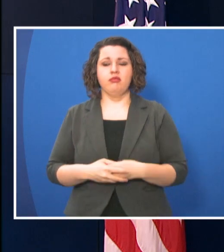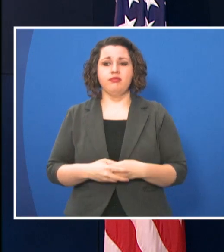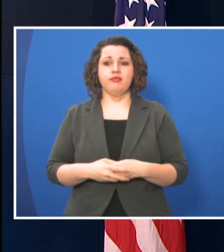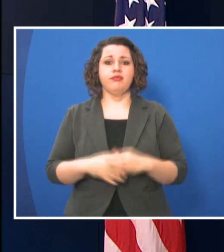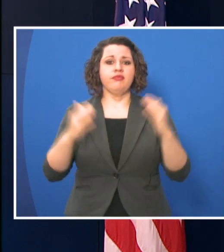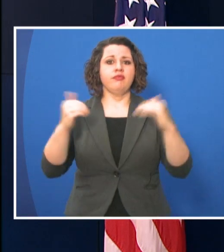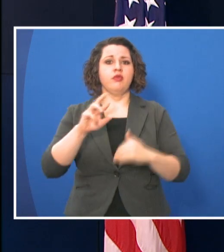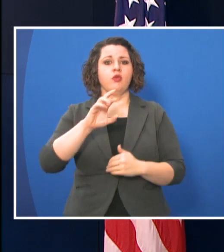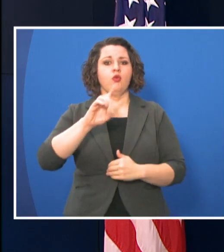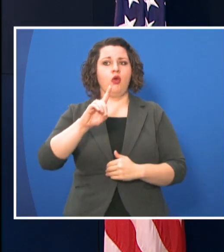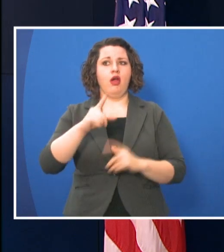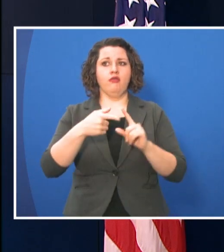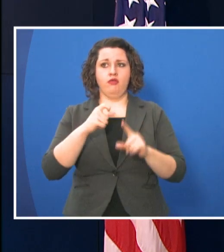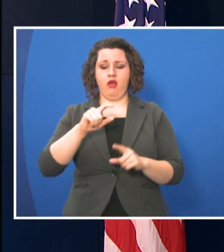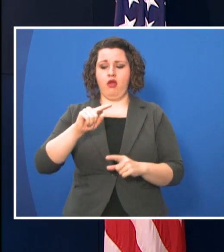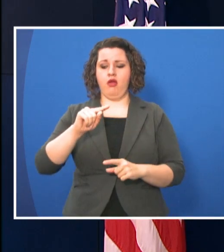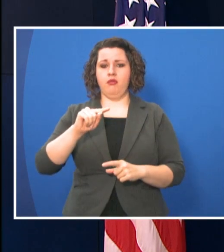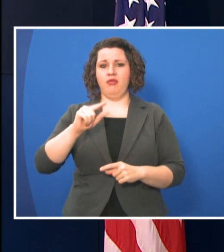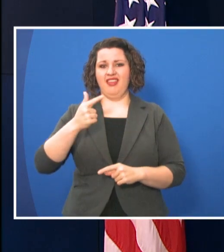Gazette.